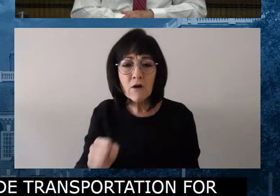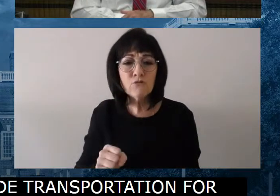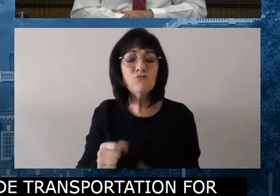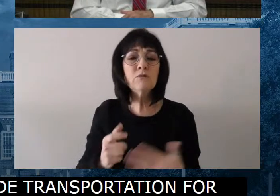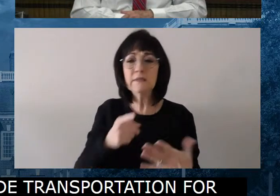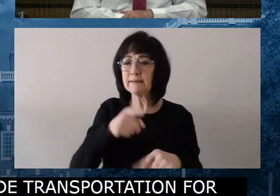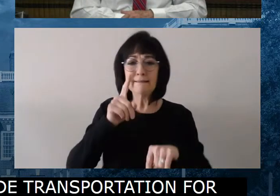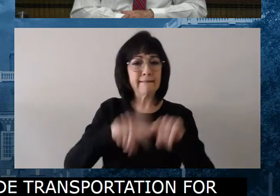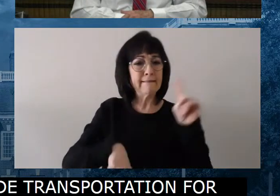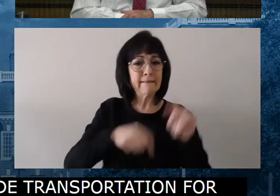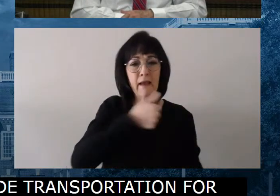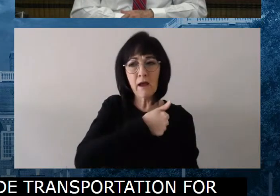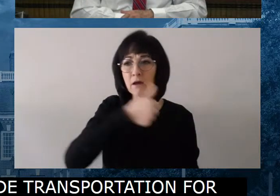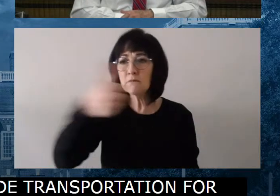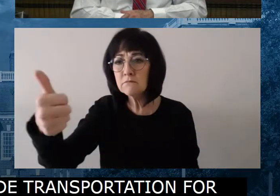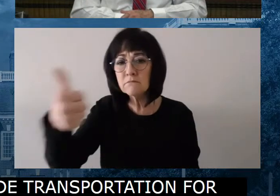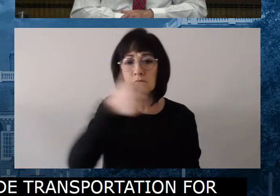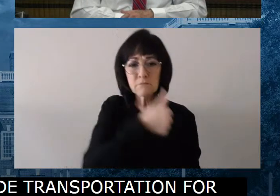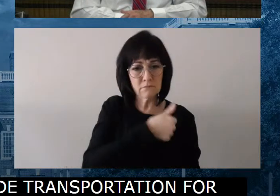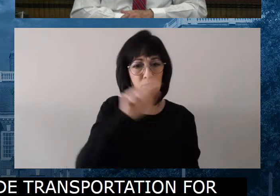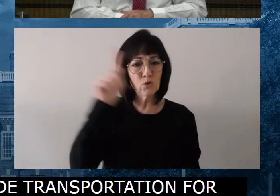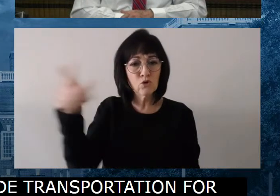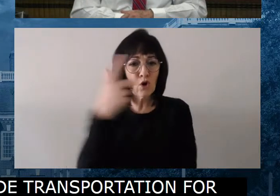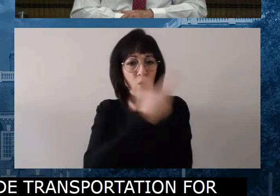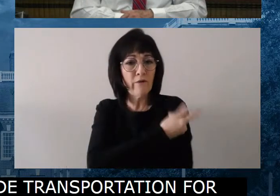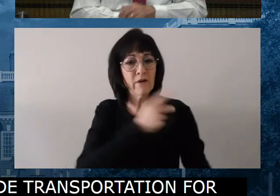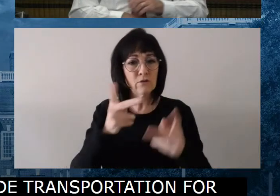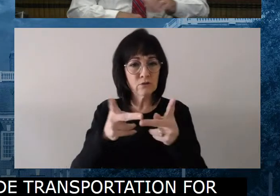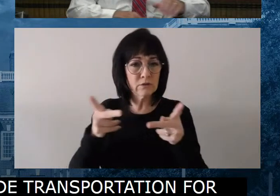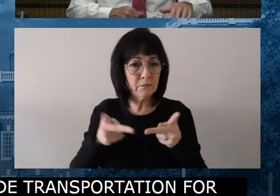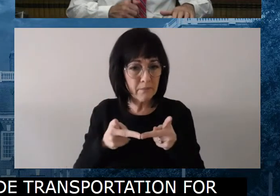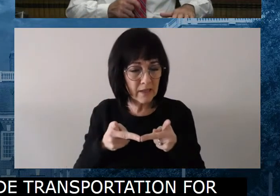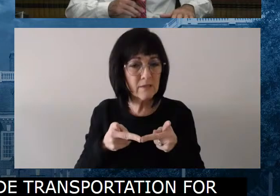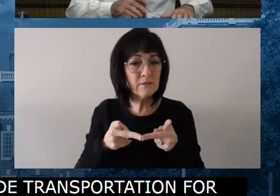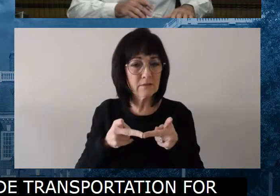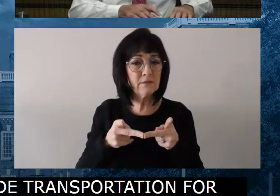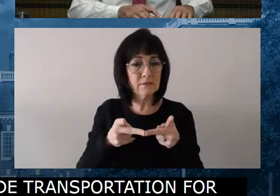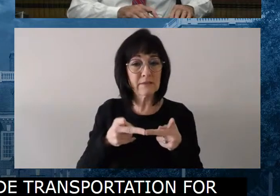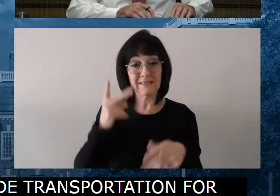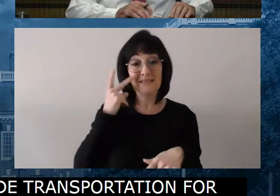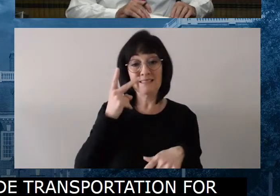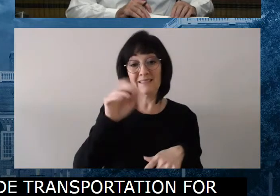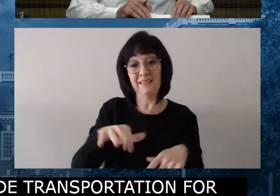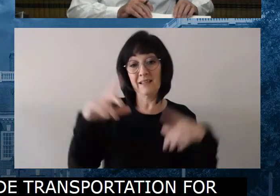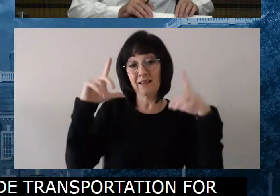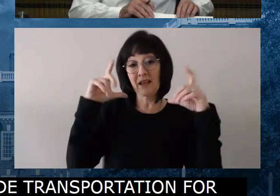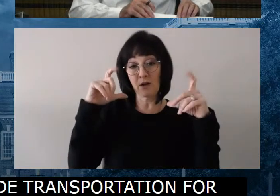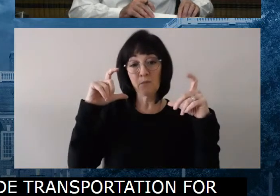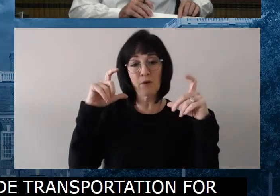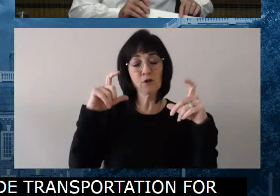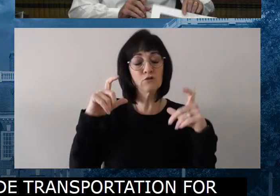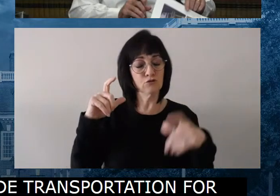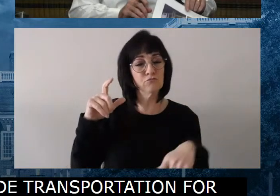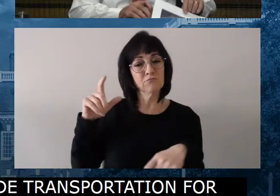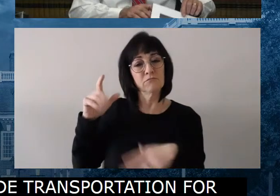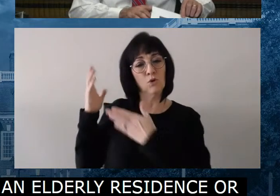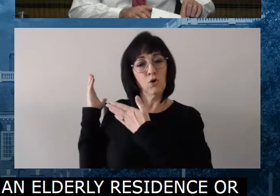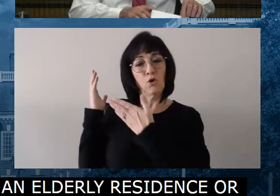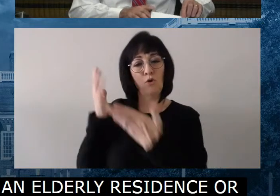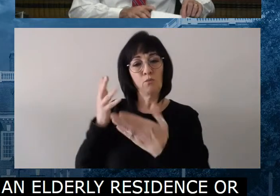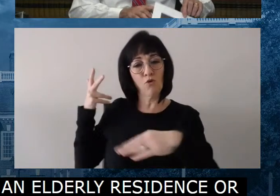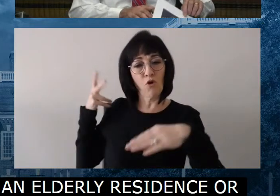they can't get to a vaccination site or we can't get to them. You can see the photograph there as we brought somebody in, a senior